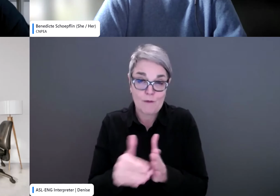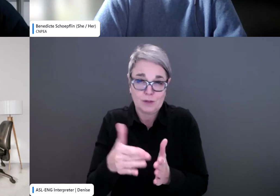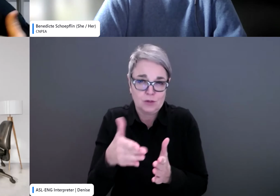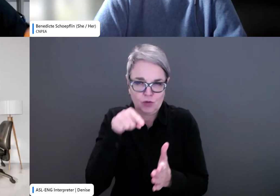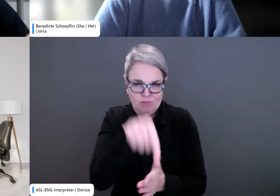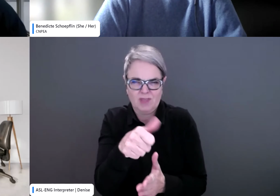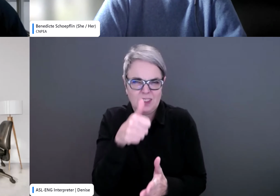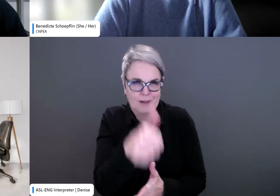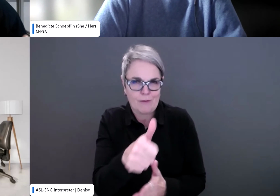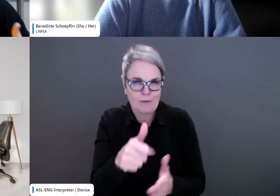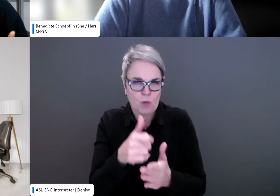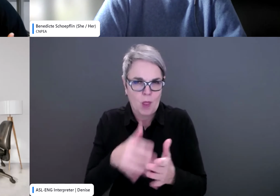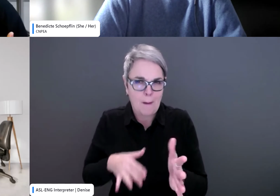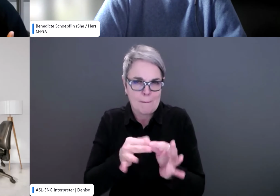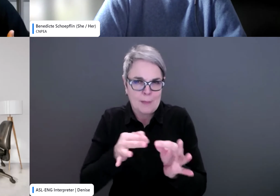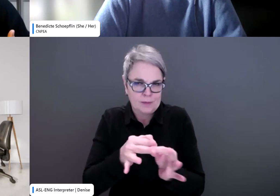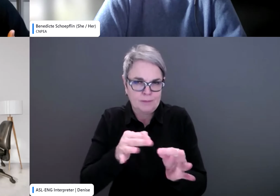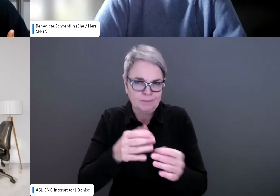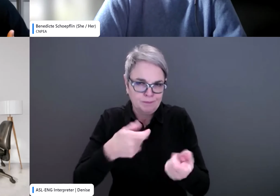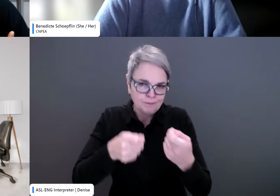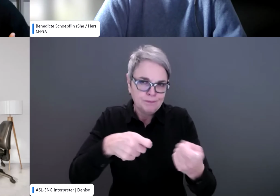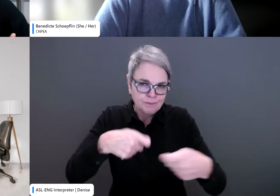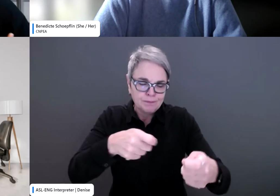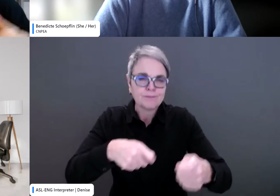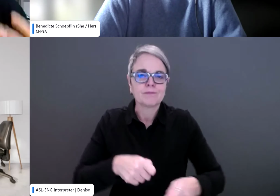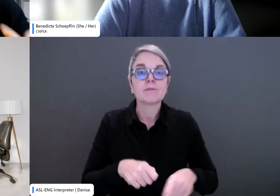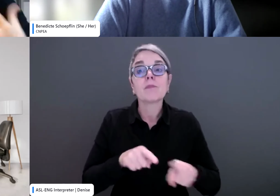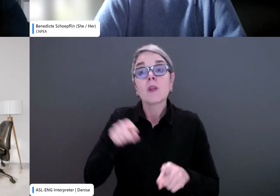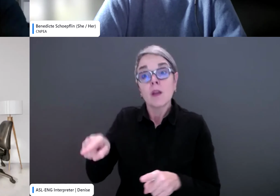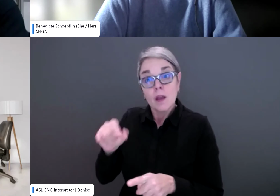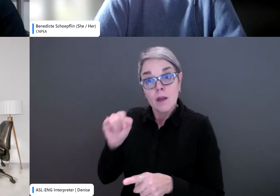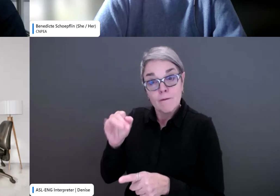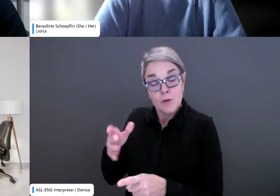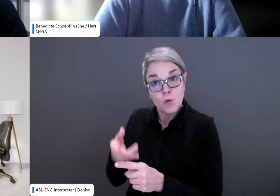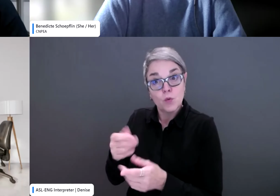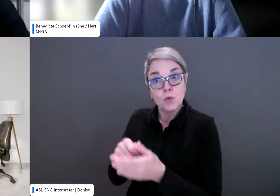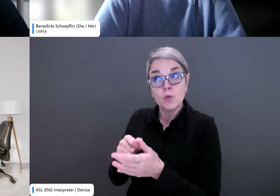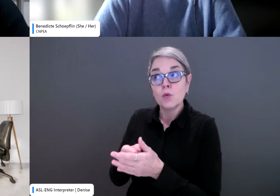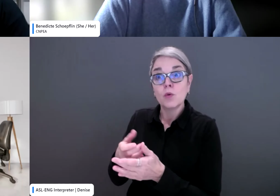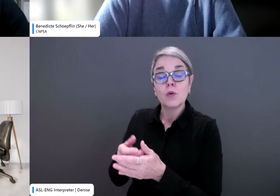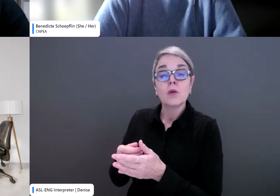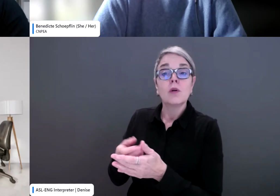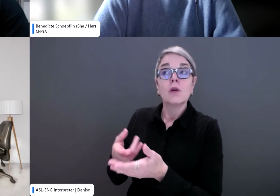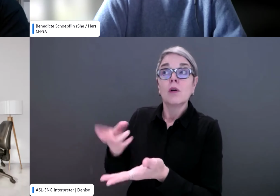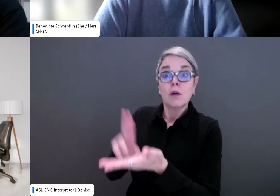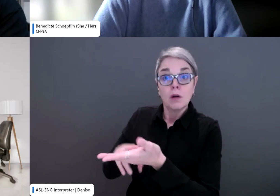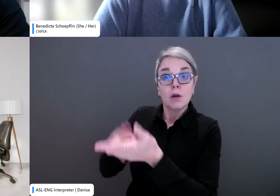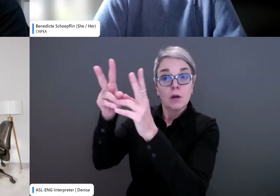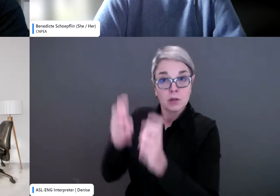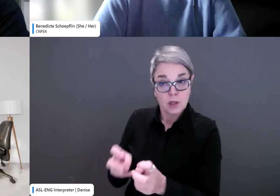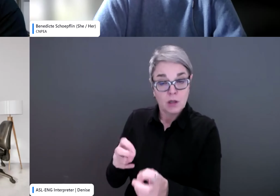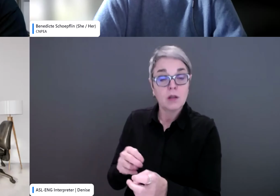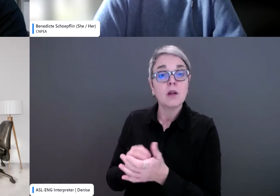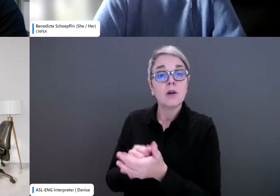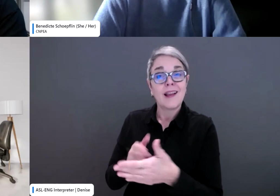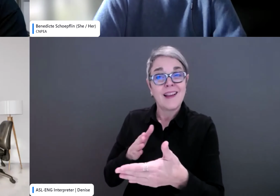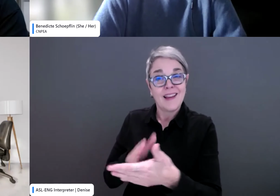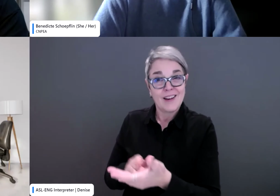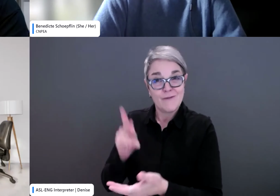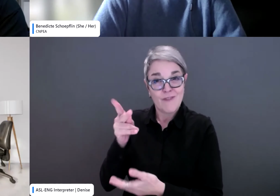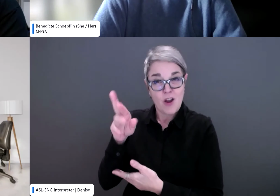additional antivirus tool that you sign up for has already been tested to work with the one that's built into your